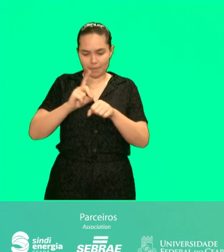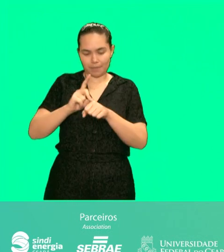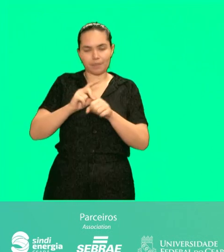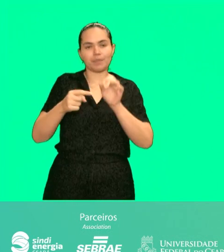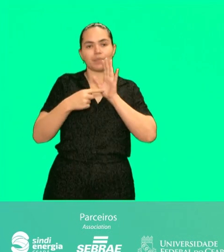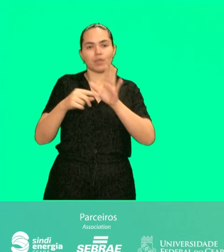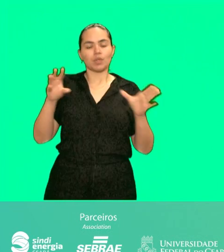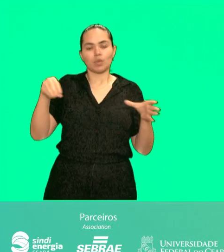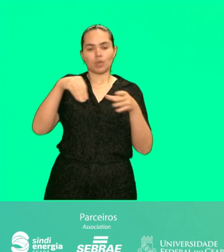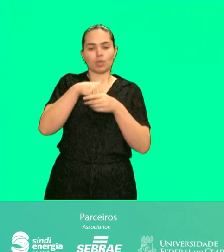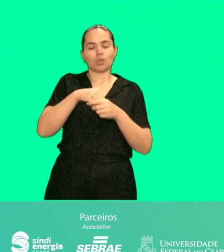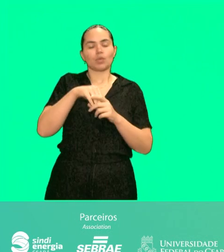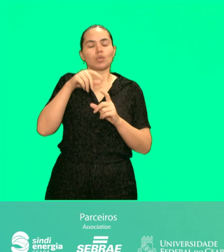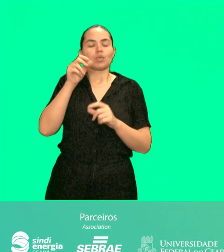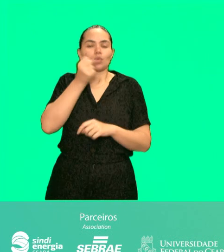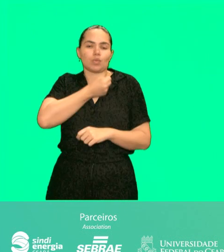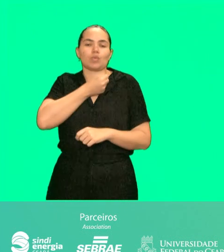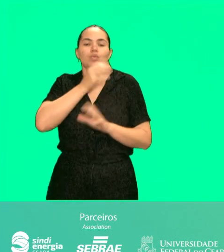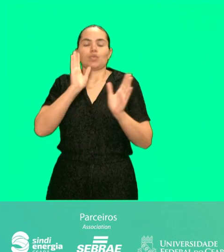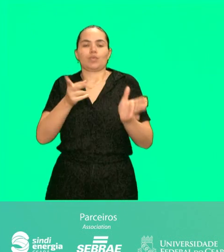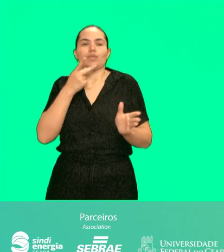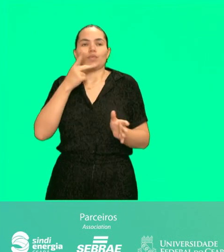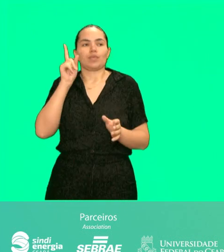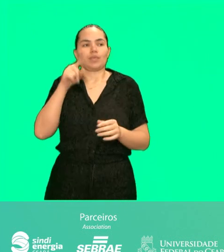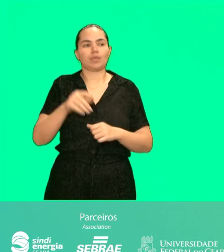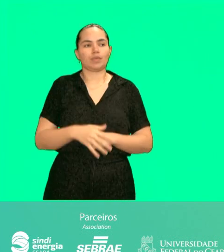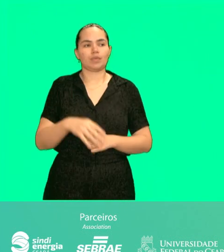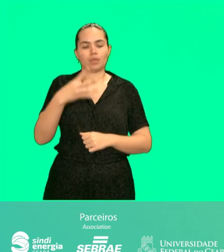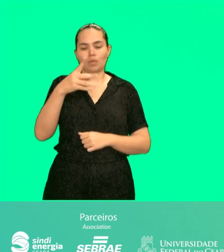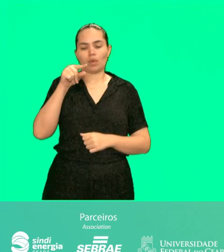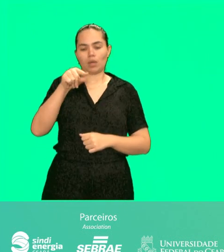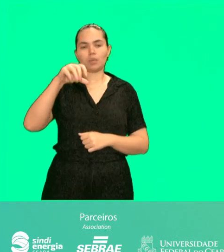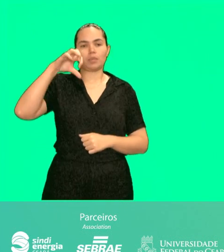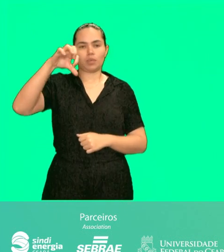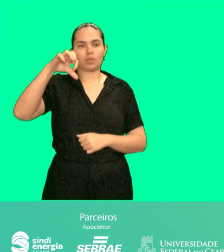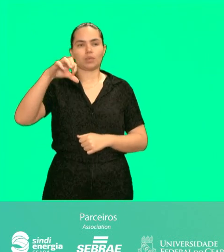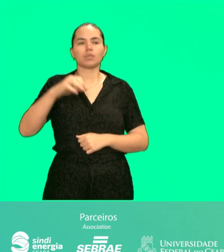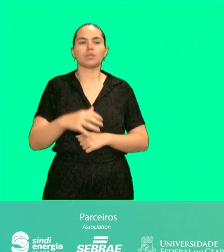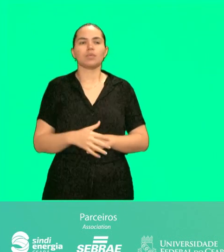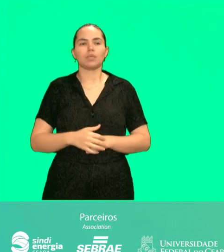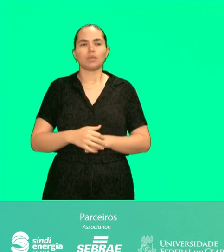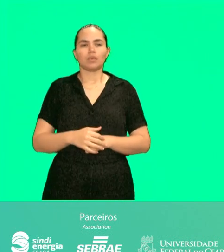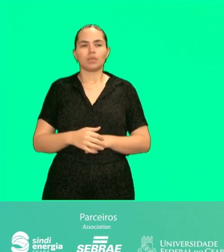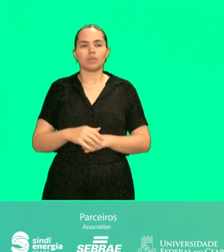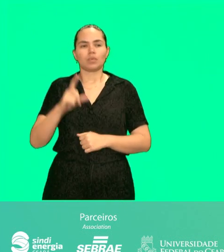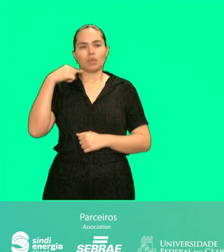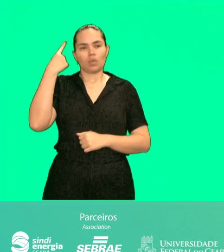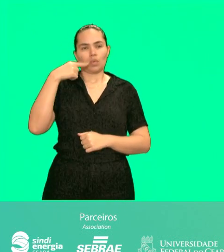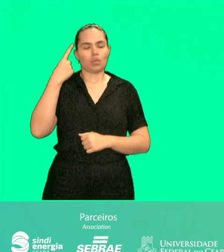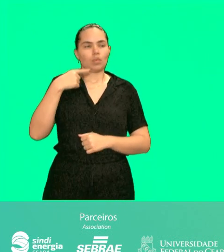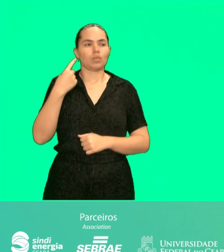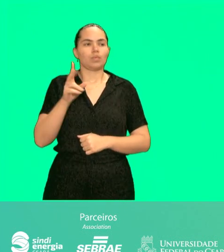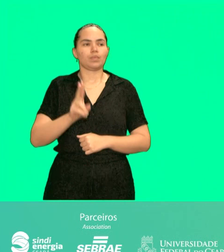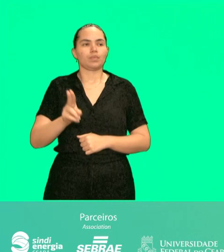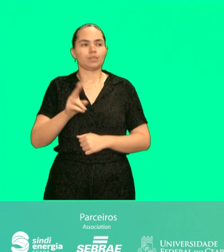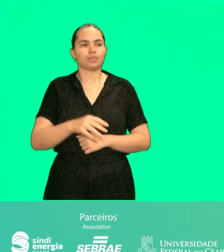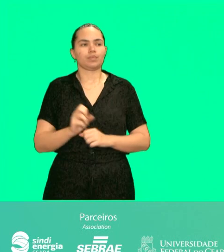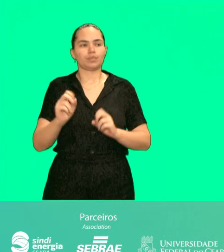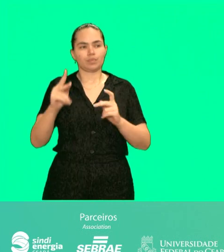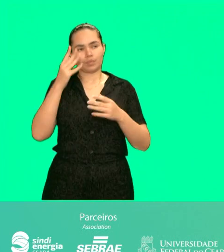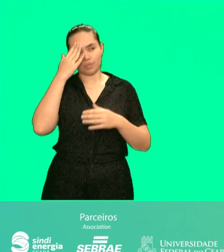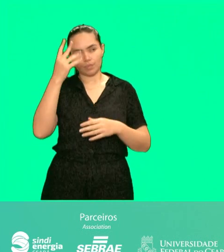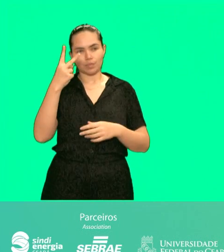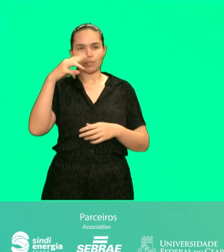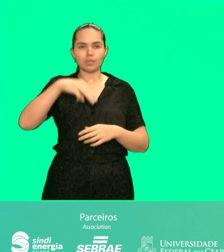complete número box típico, of né, que a gente costuma hydrogen chegar é plant. So the 4,9 typical number is kWh 4.9 por normal metro kilowatt cúbico. hour per Ok, obrigado.